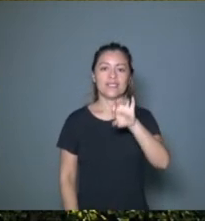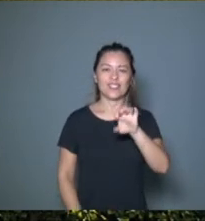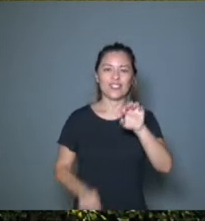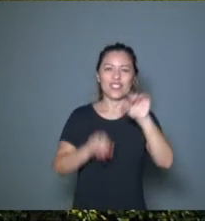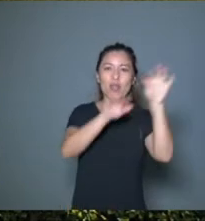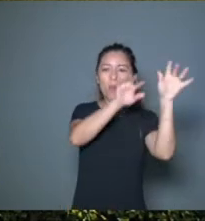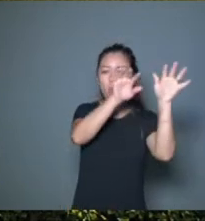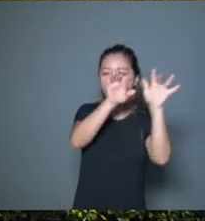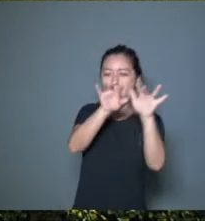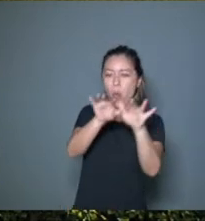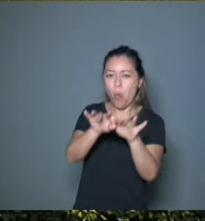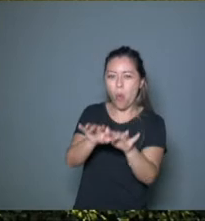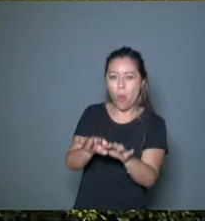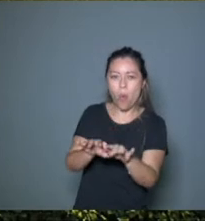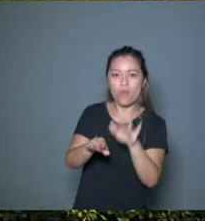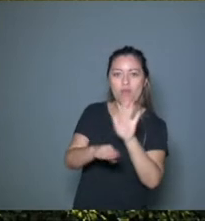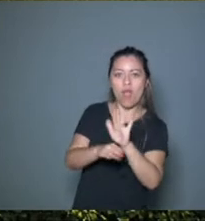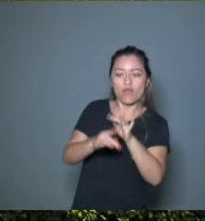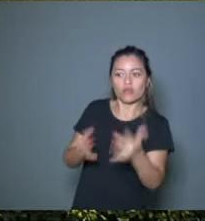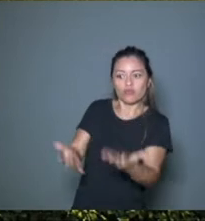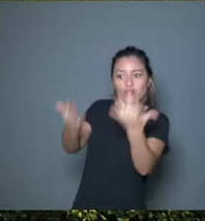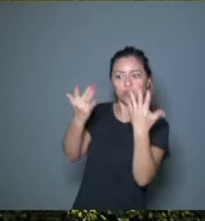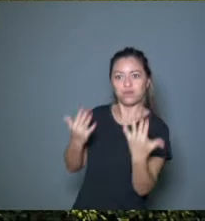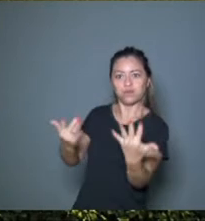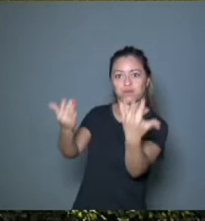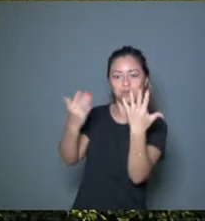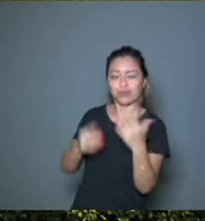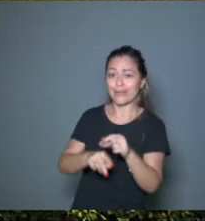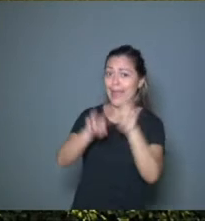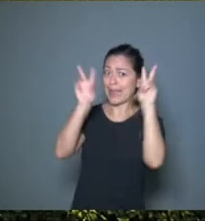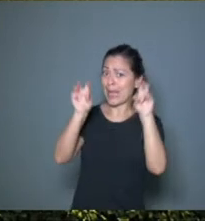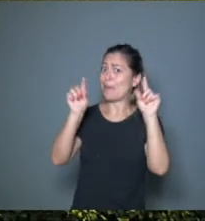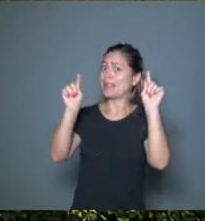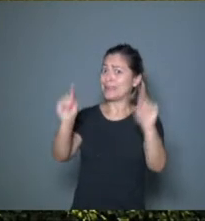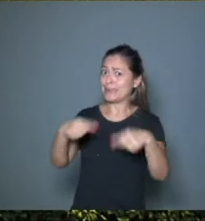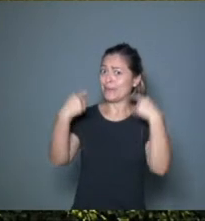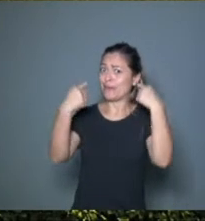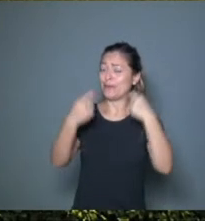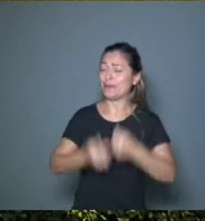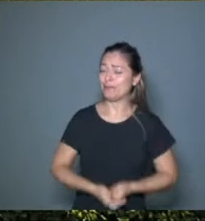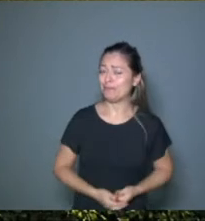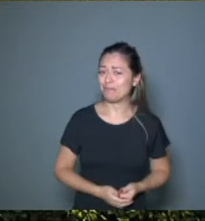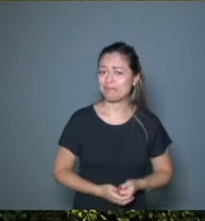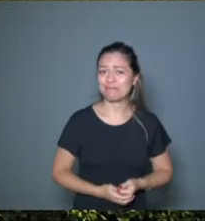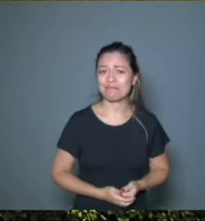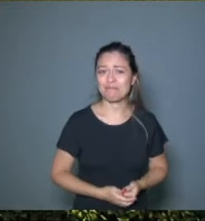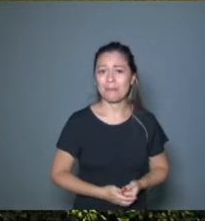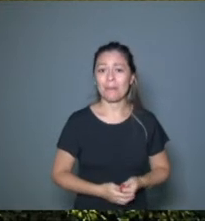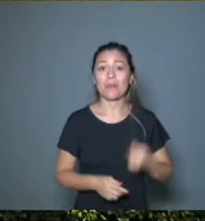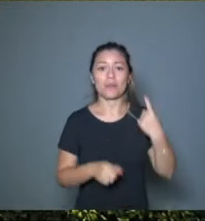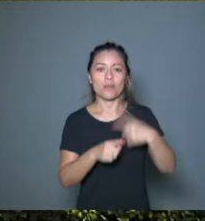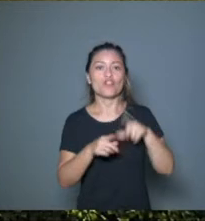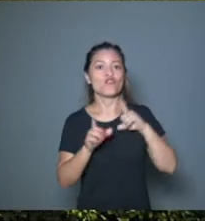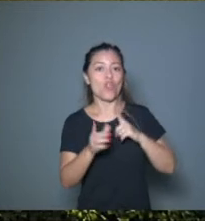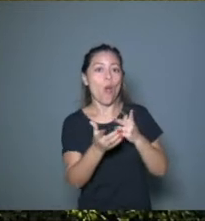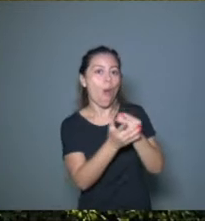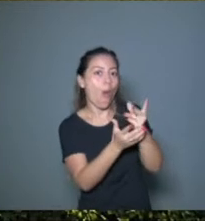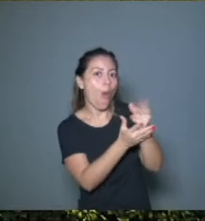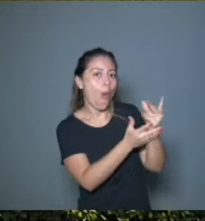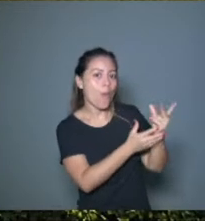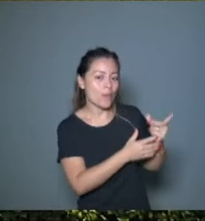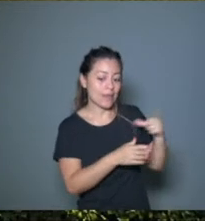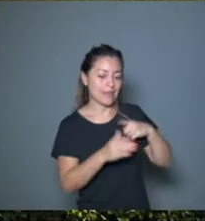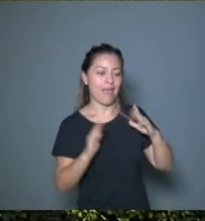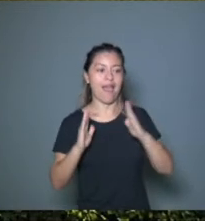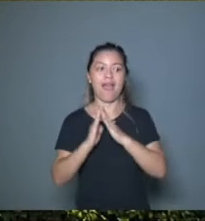challenge today for season 2021-2022. We are harvesting now, so we already bought the